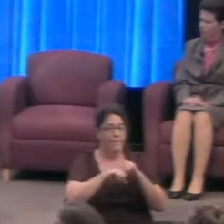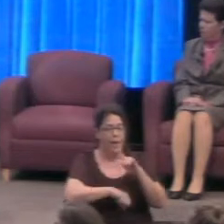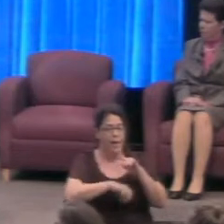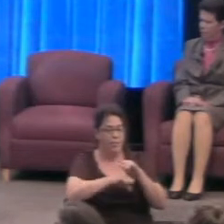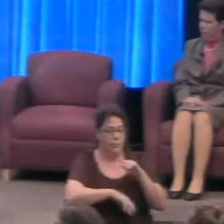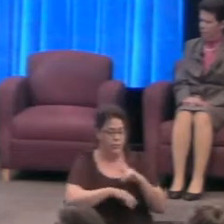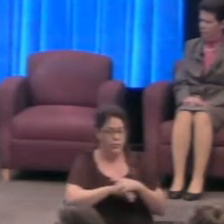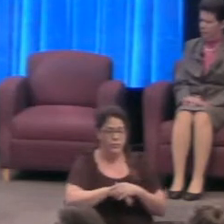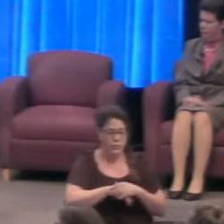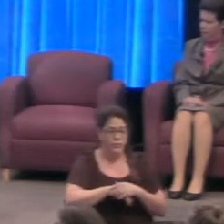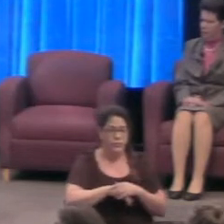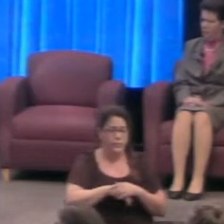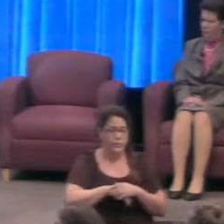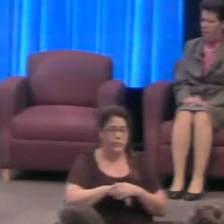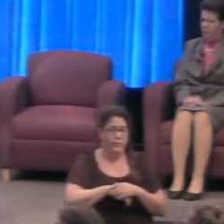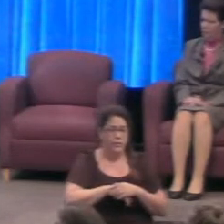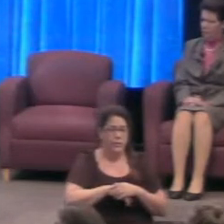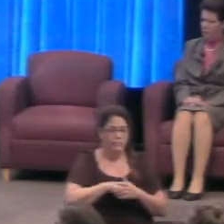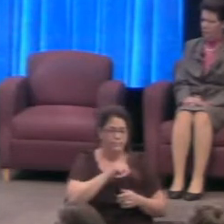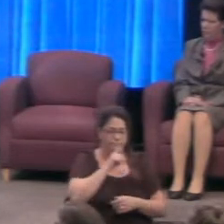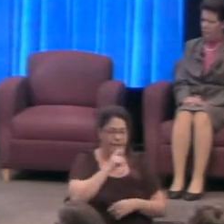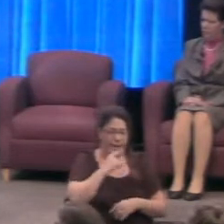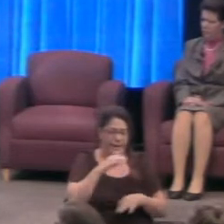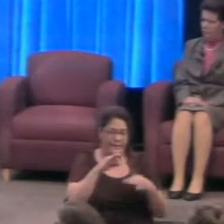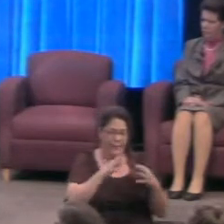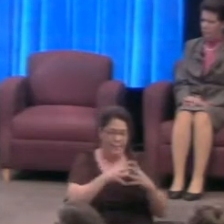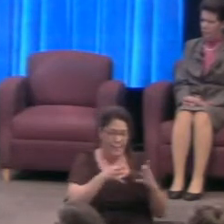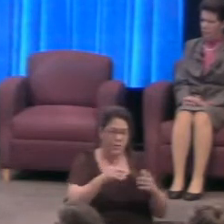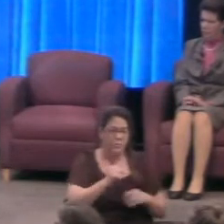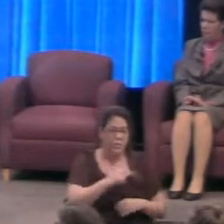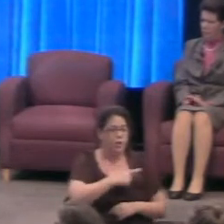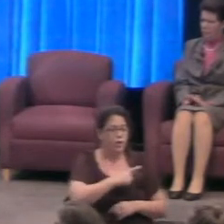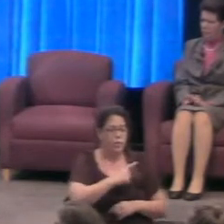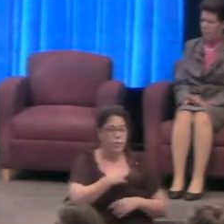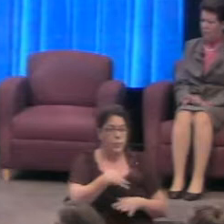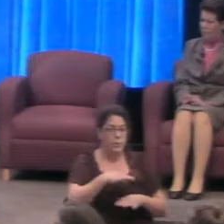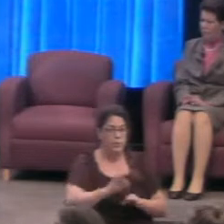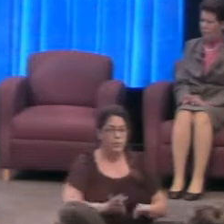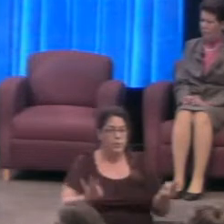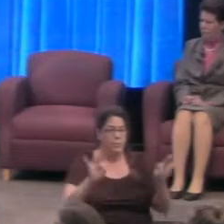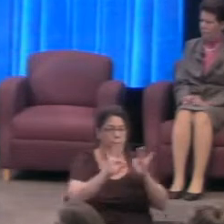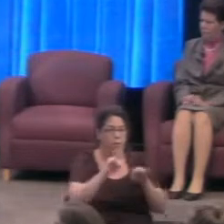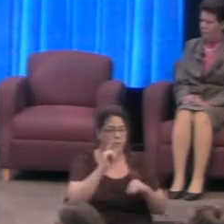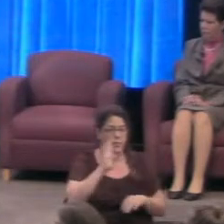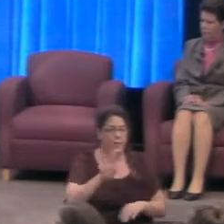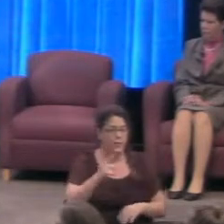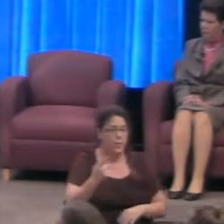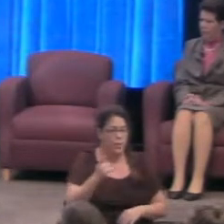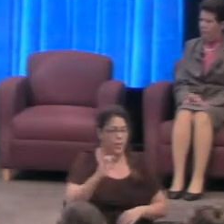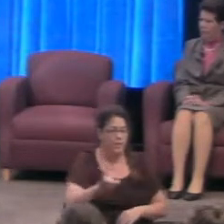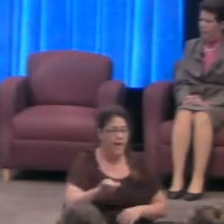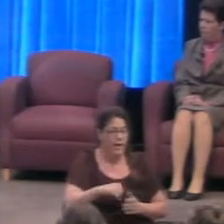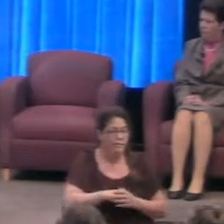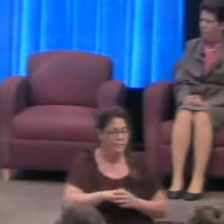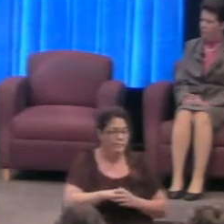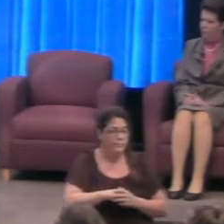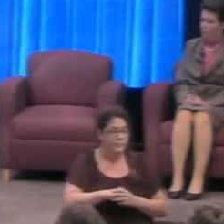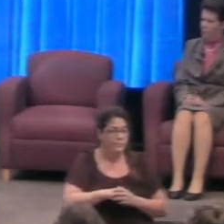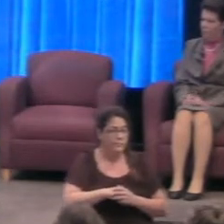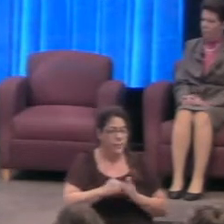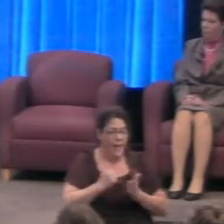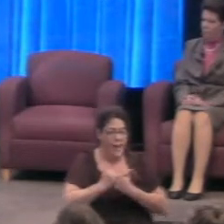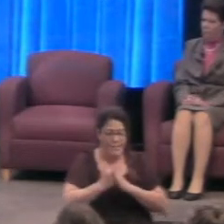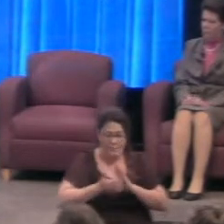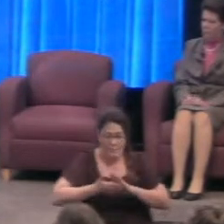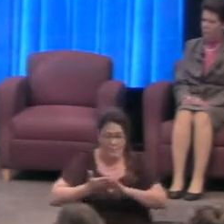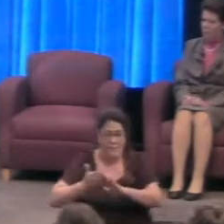assignment, what I can tell you is she was instrumental, boss, in setting up the B-21 program office. I didn't know that either. Team,